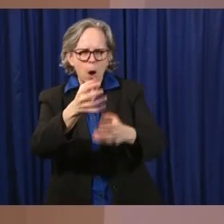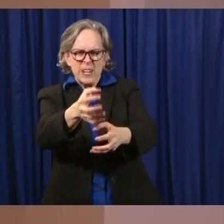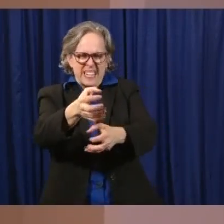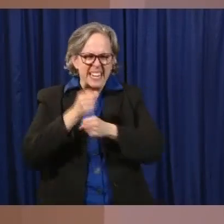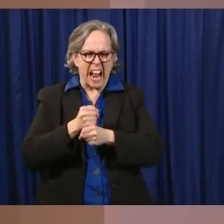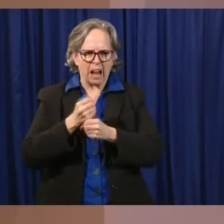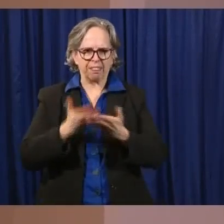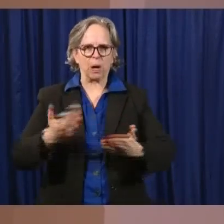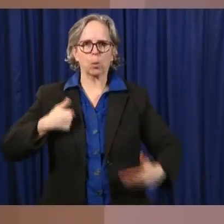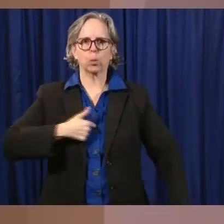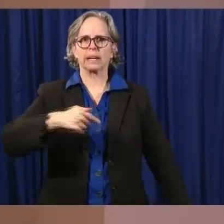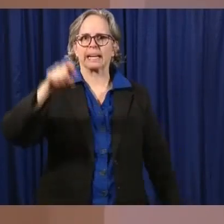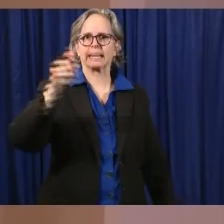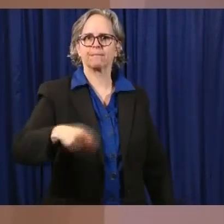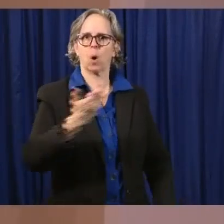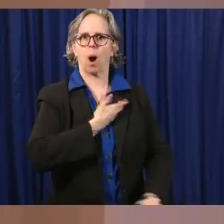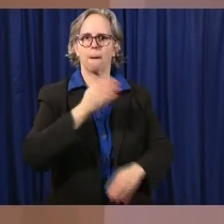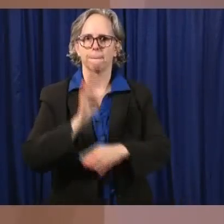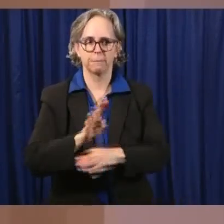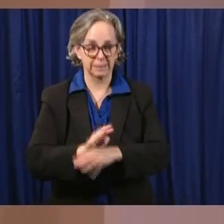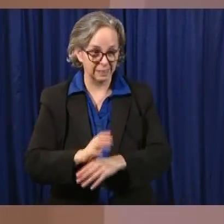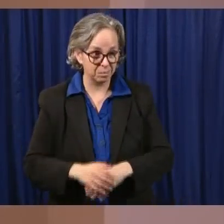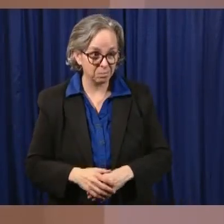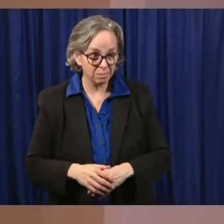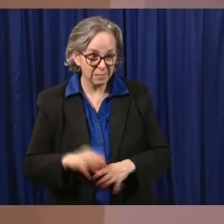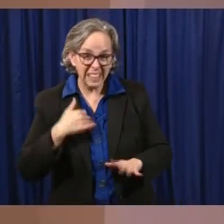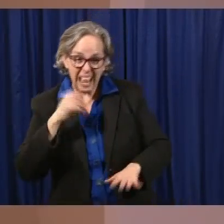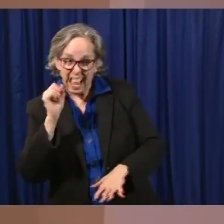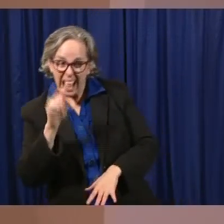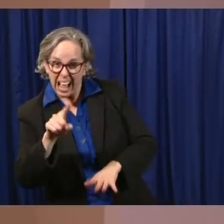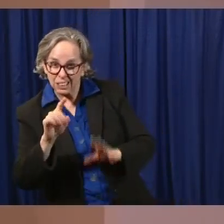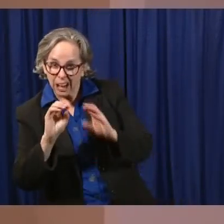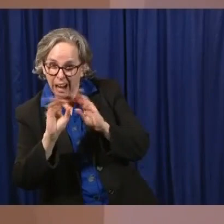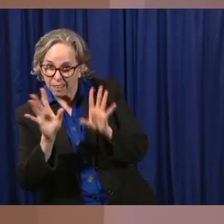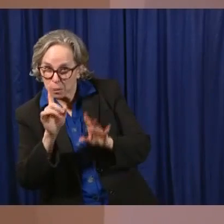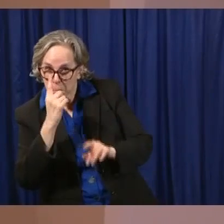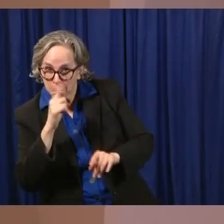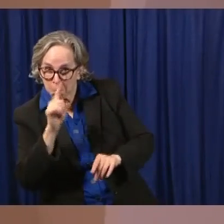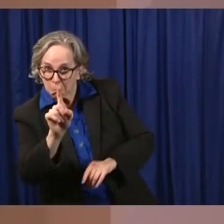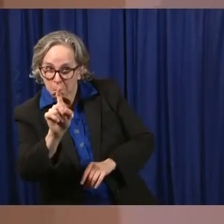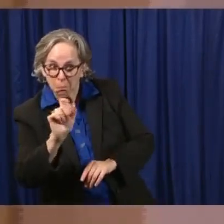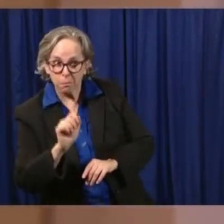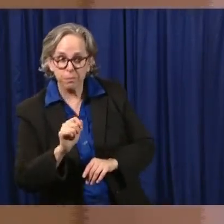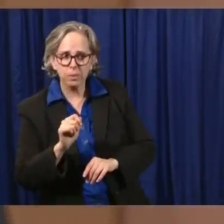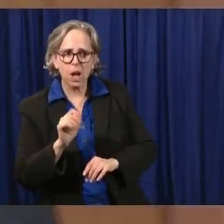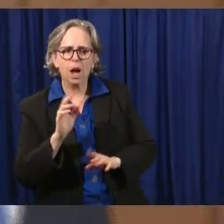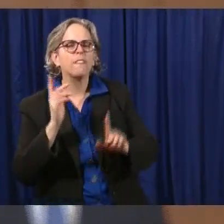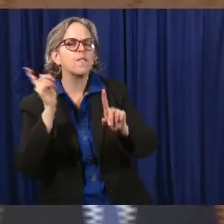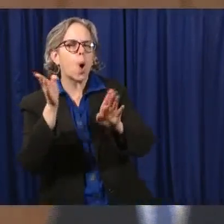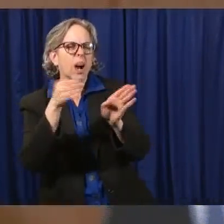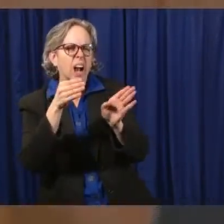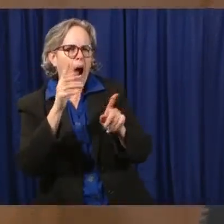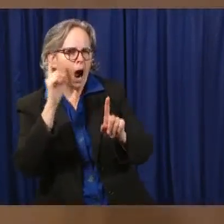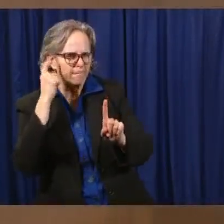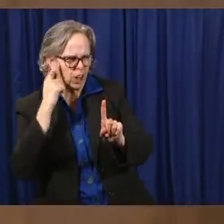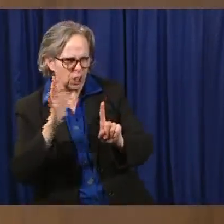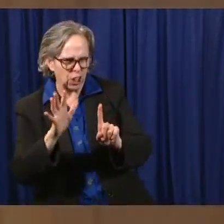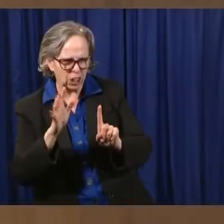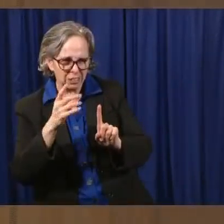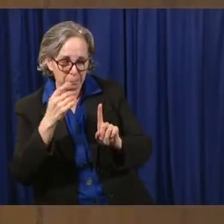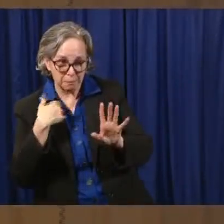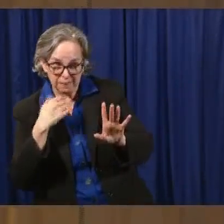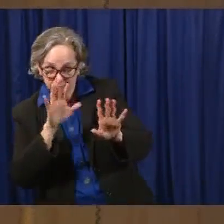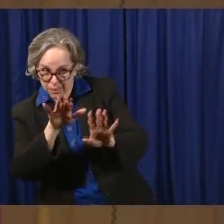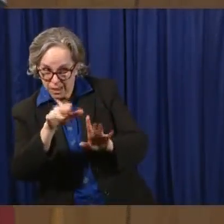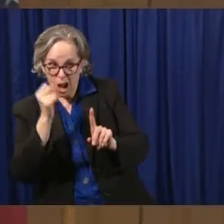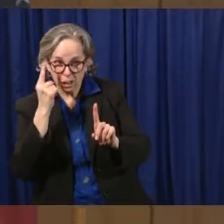I ask a follow-up just to clarify something? So, Governor, from what I heard, you're saying that, you know, the big priorities are